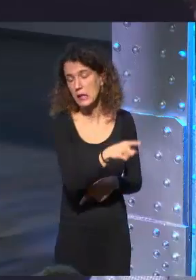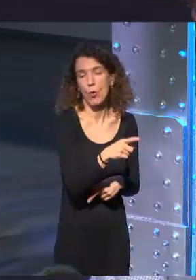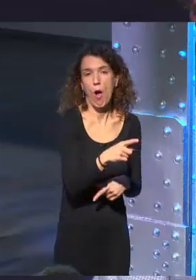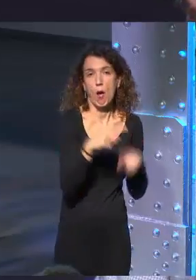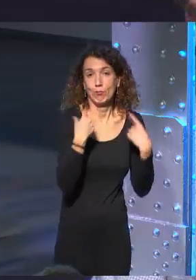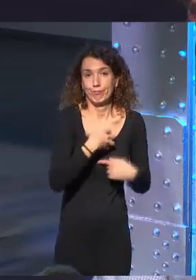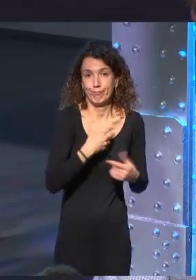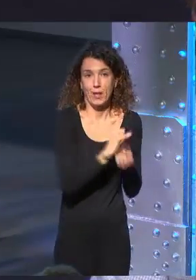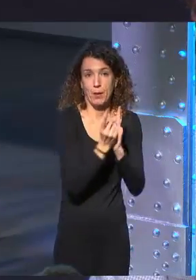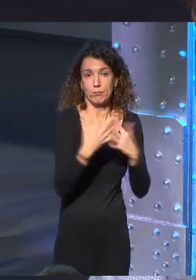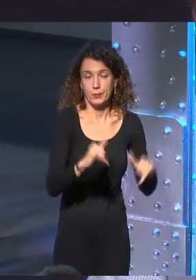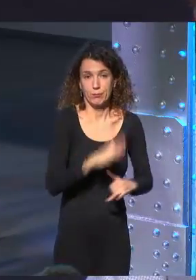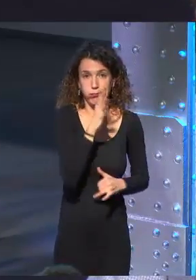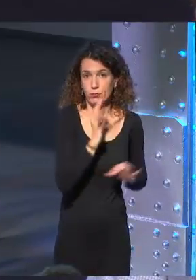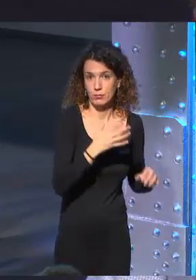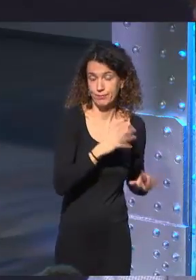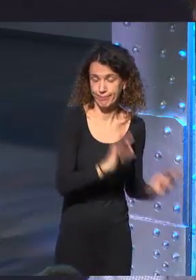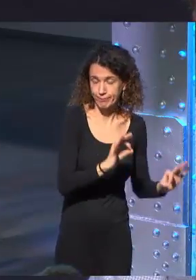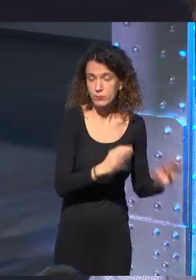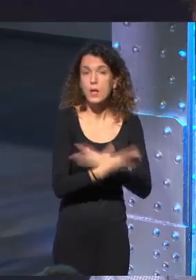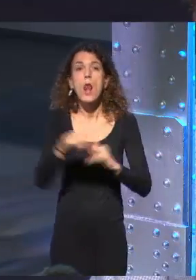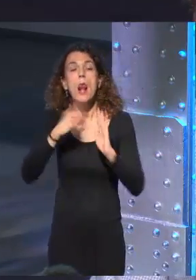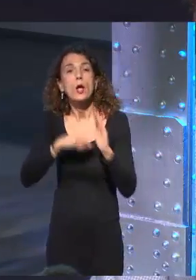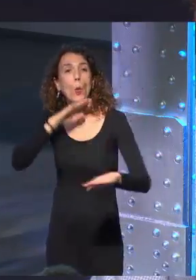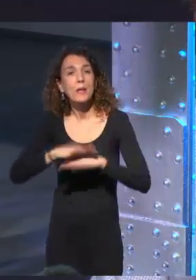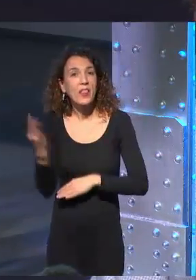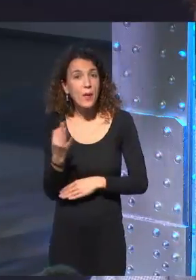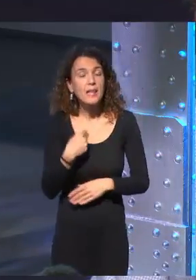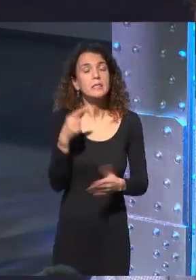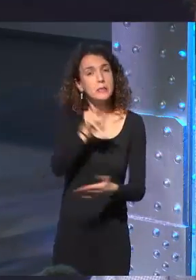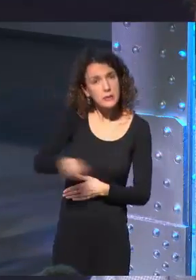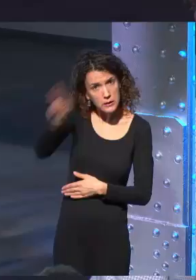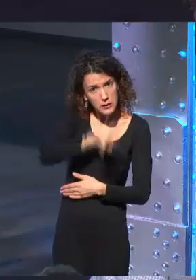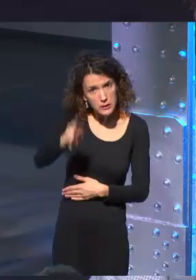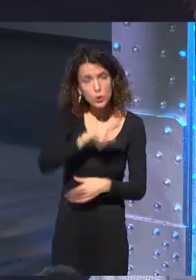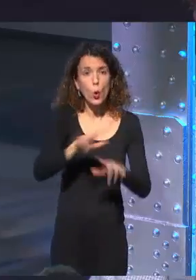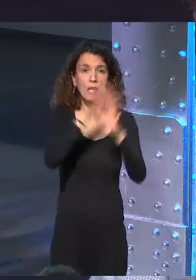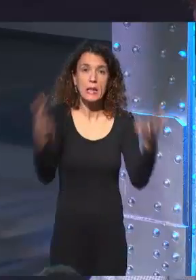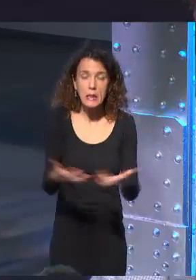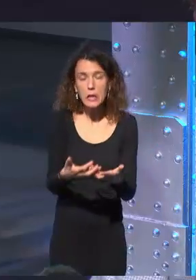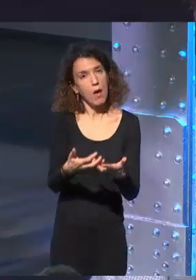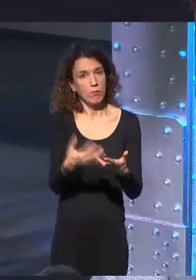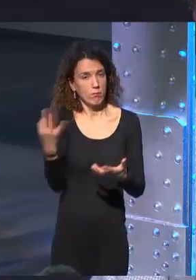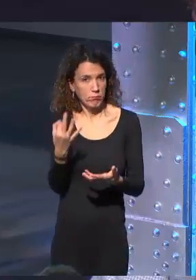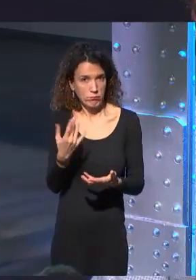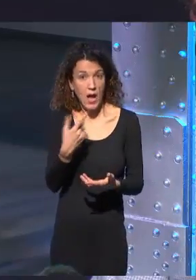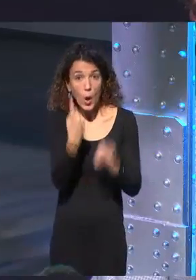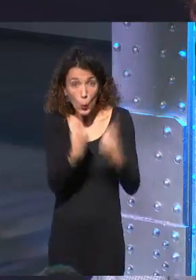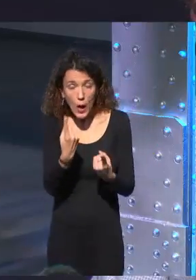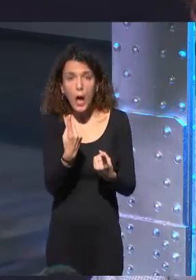paper newspapers, it was much more difficult. But these rights exist, and laws are there to be enforced.